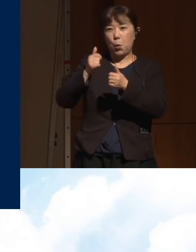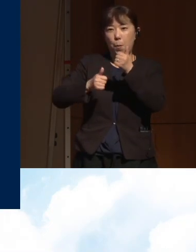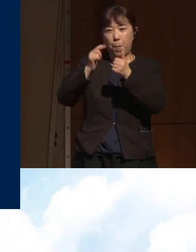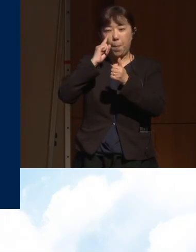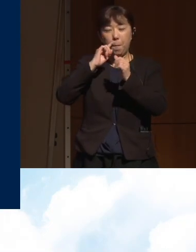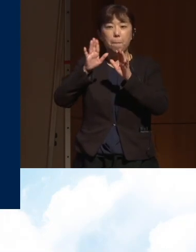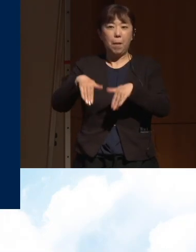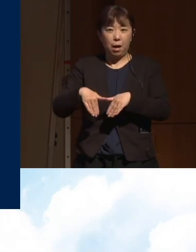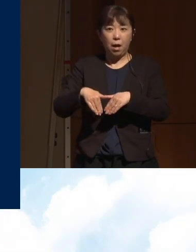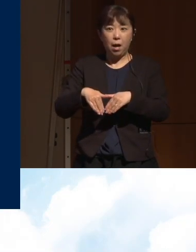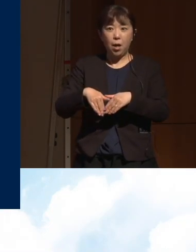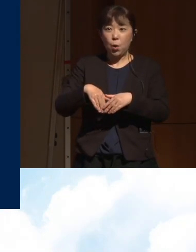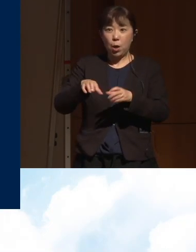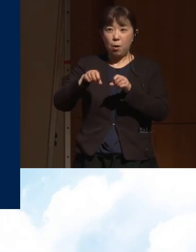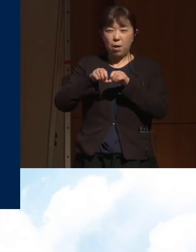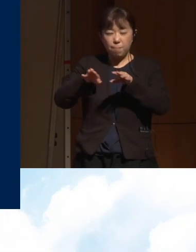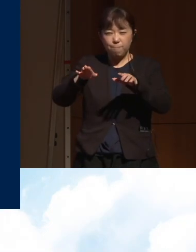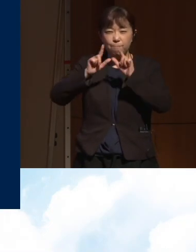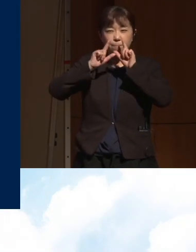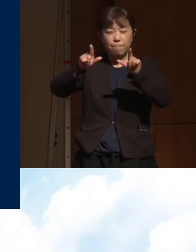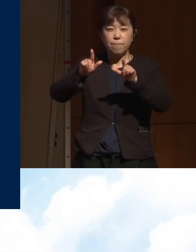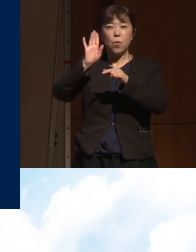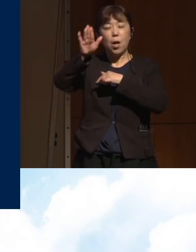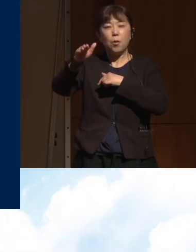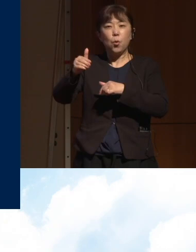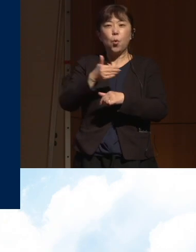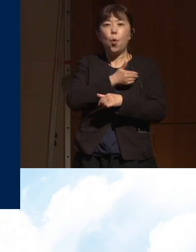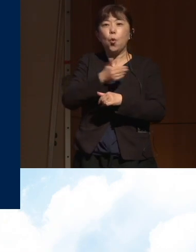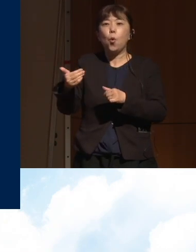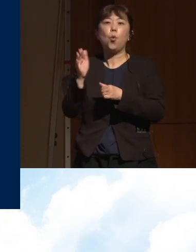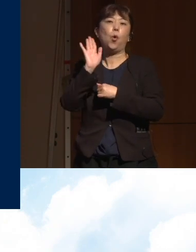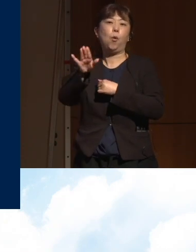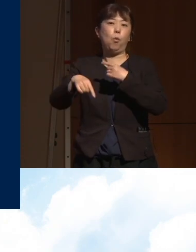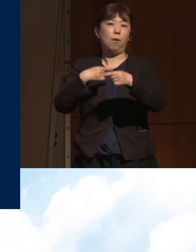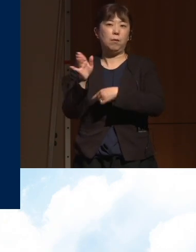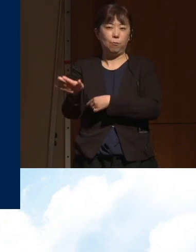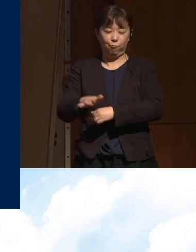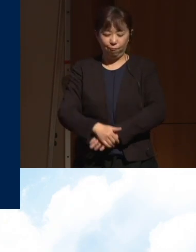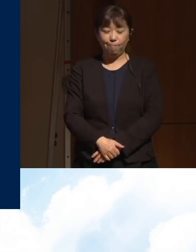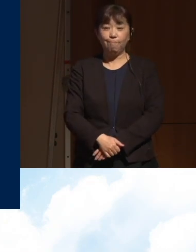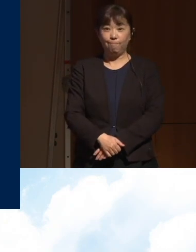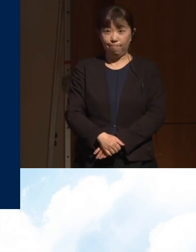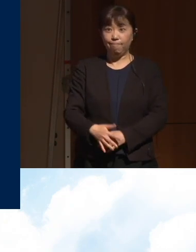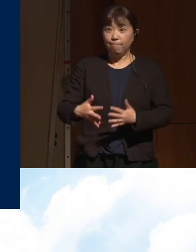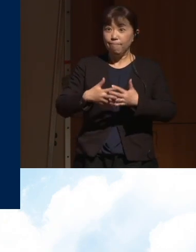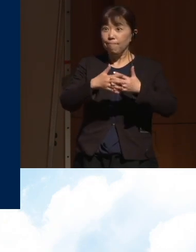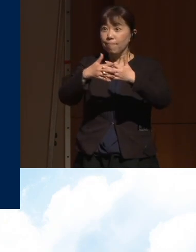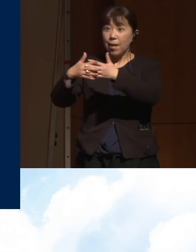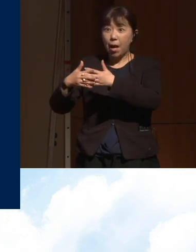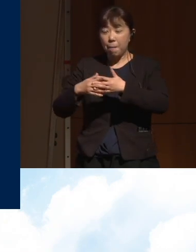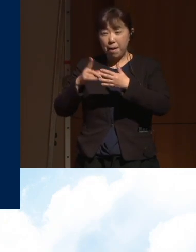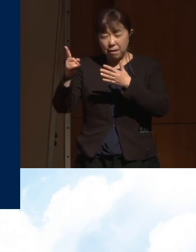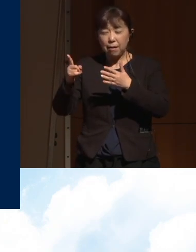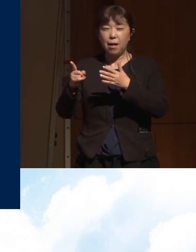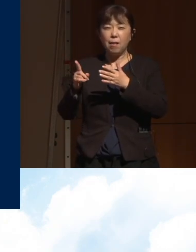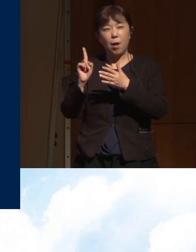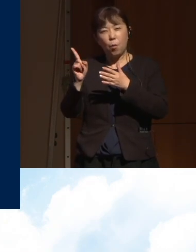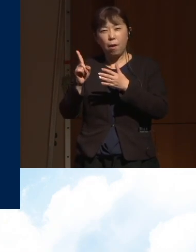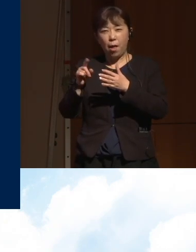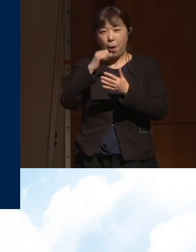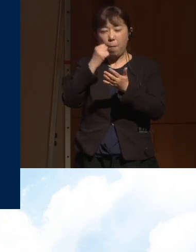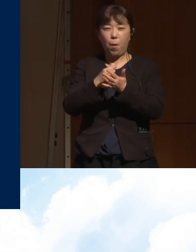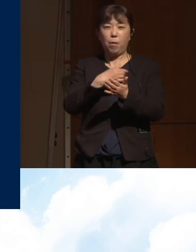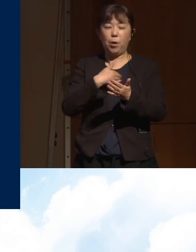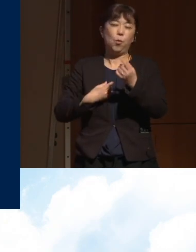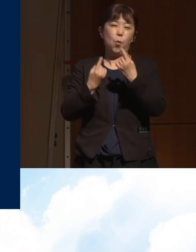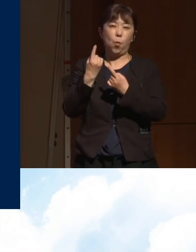So when you ask, how close are we to achieving the 100 days mission? I think we have proofs